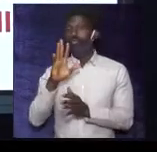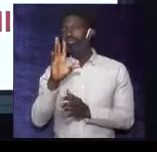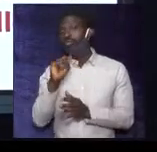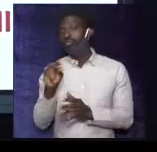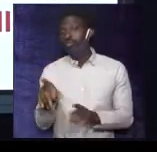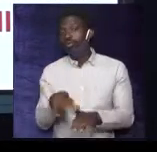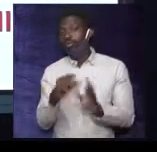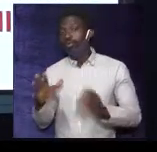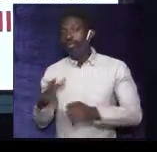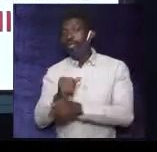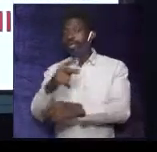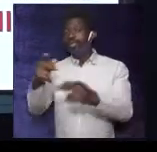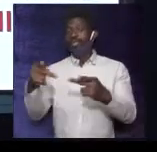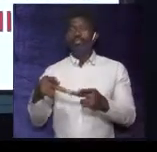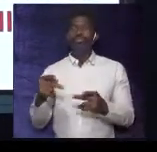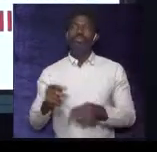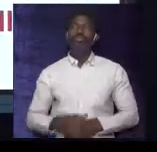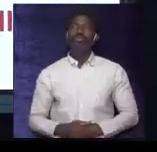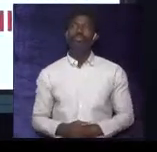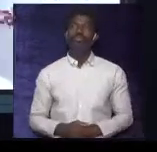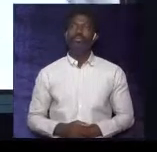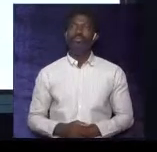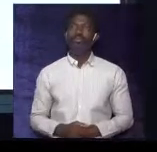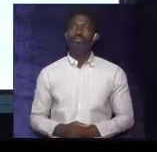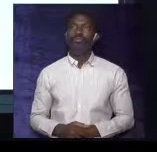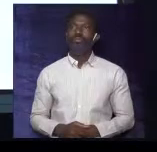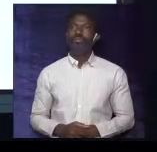longer take place.